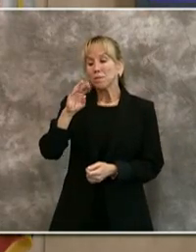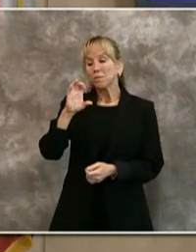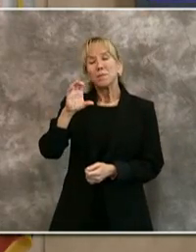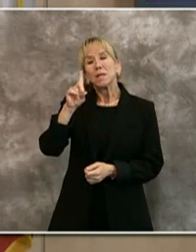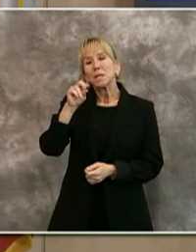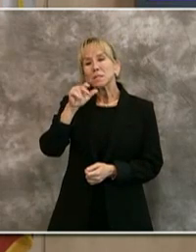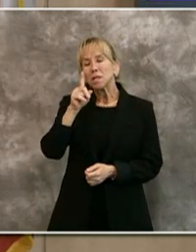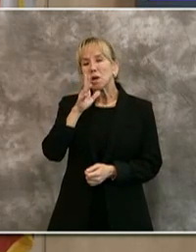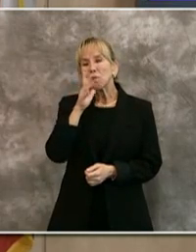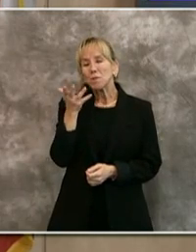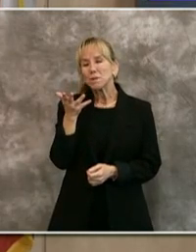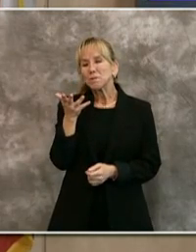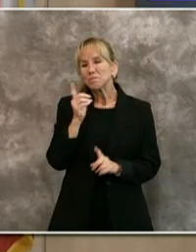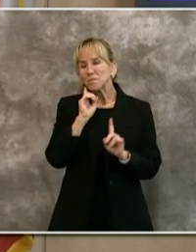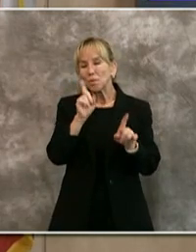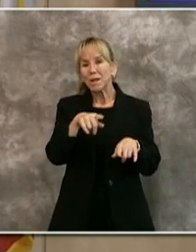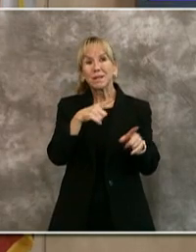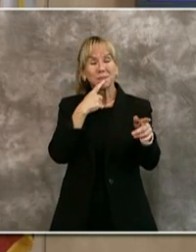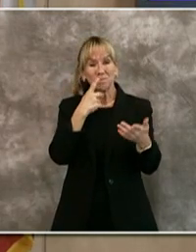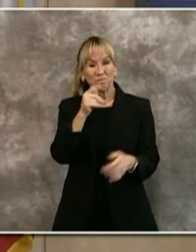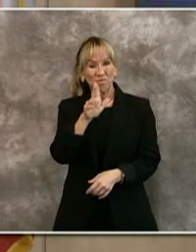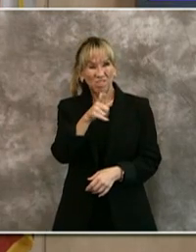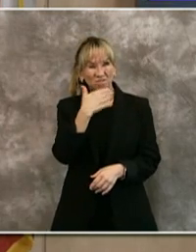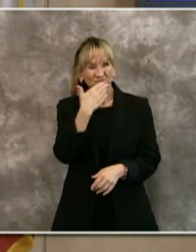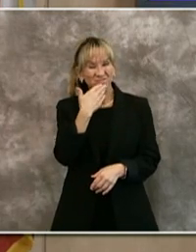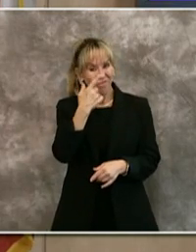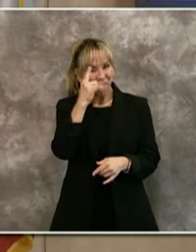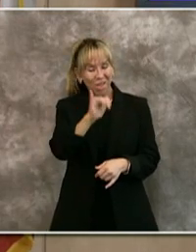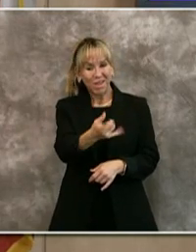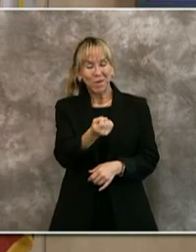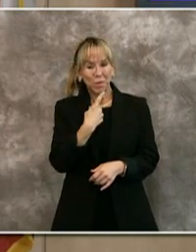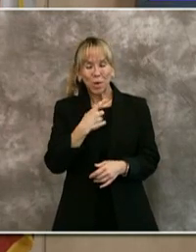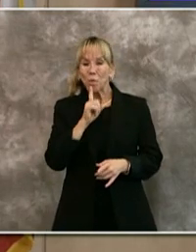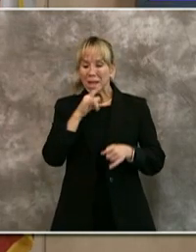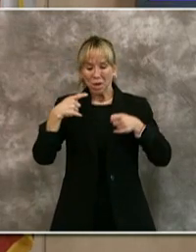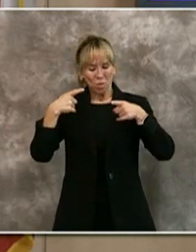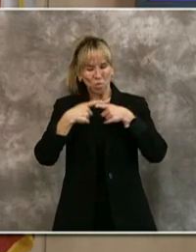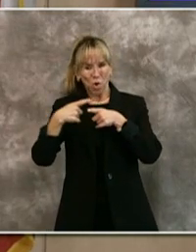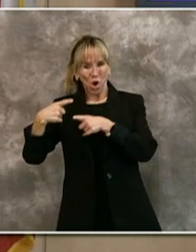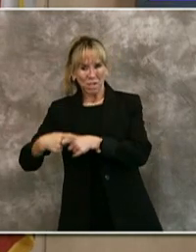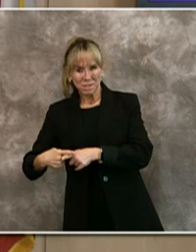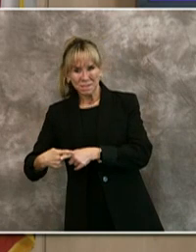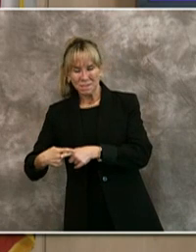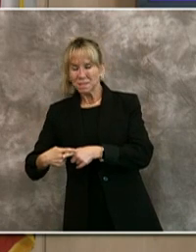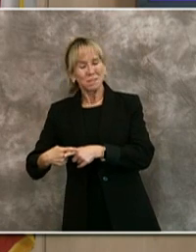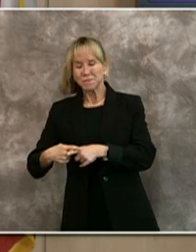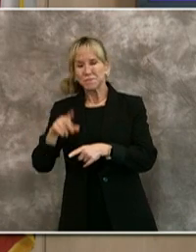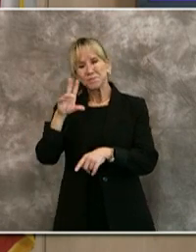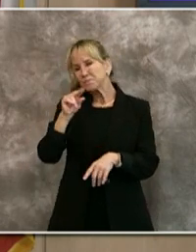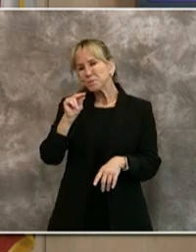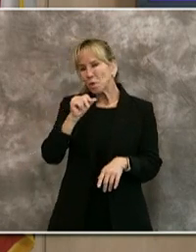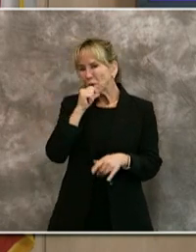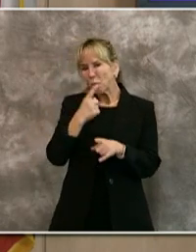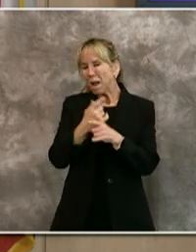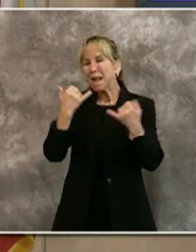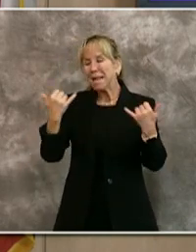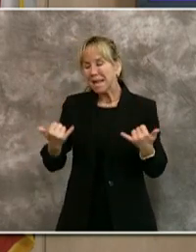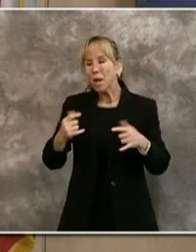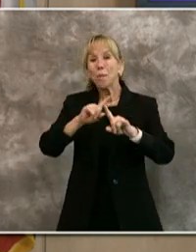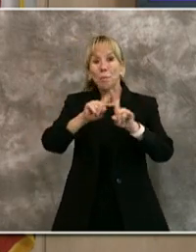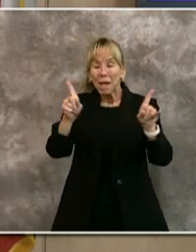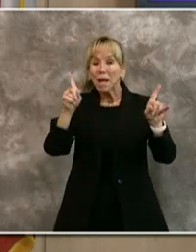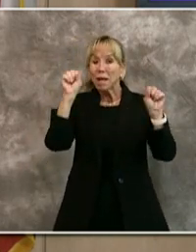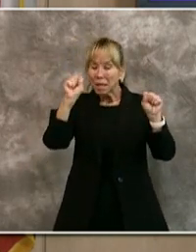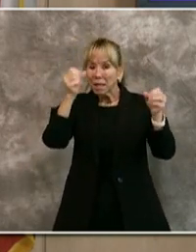Yeah, thanks for that question, Paul. Again, we don't really have any cross-cutting themes at this time, except to say that the number